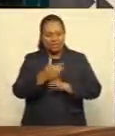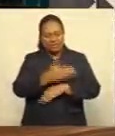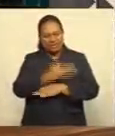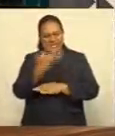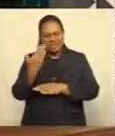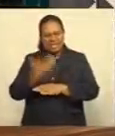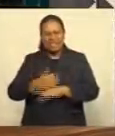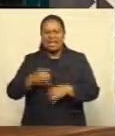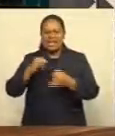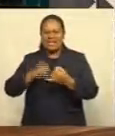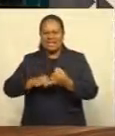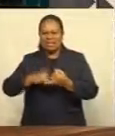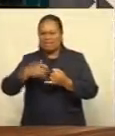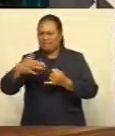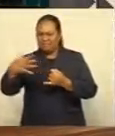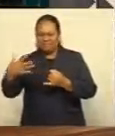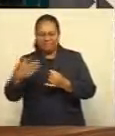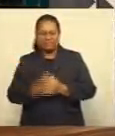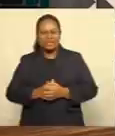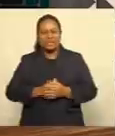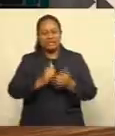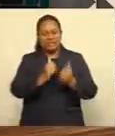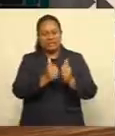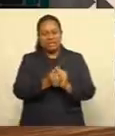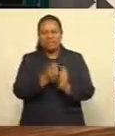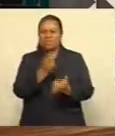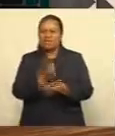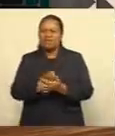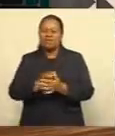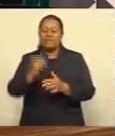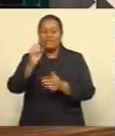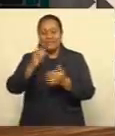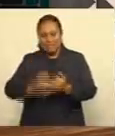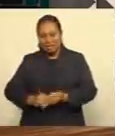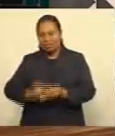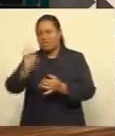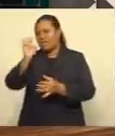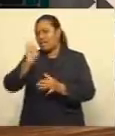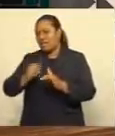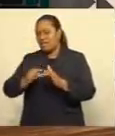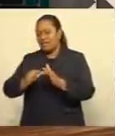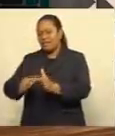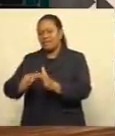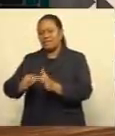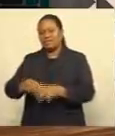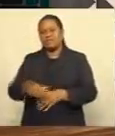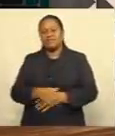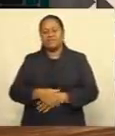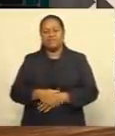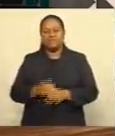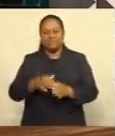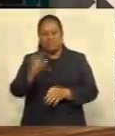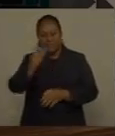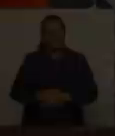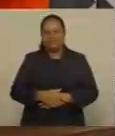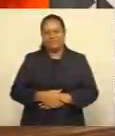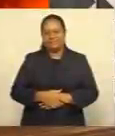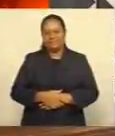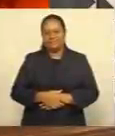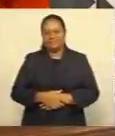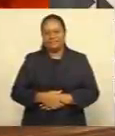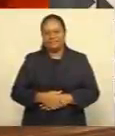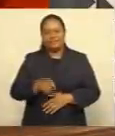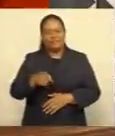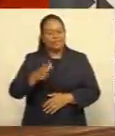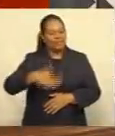Sepak Takraw, a game that originates in Southeast Asia and is literally playing volleyball with everything except your hands.